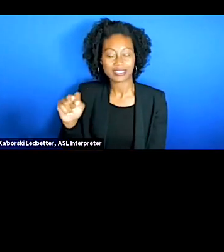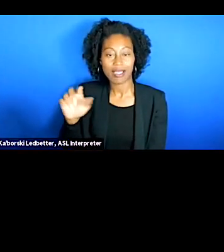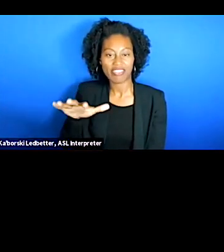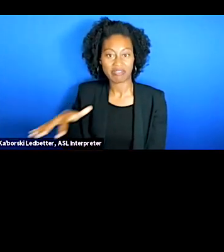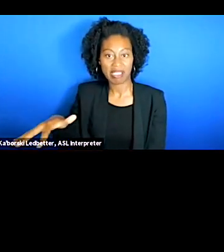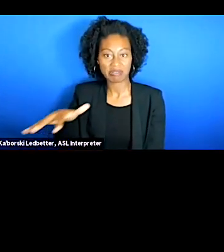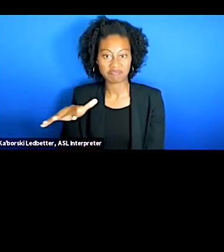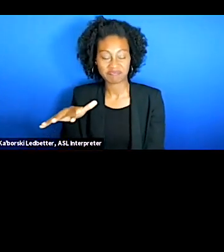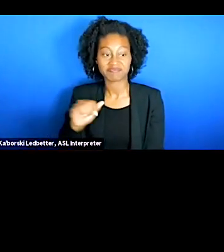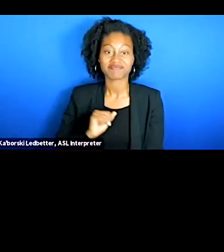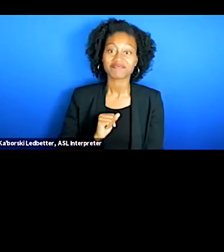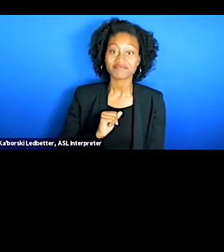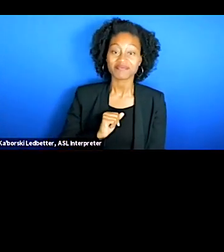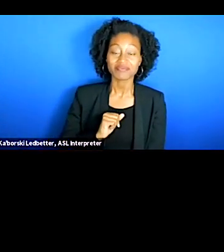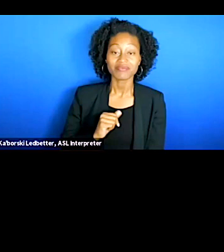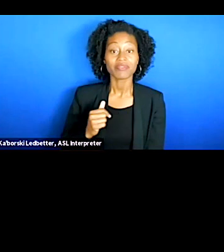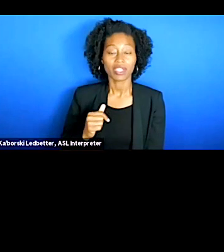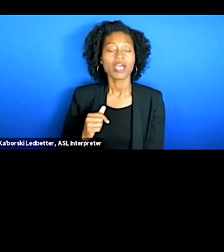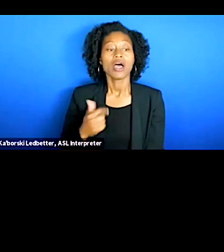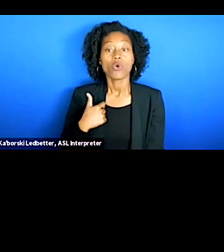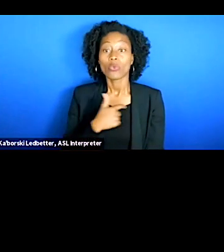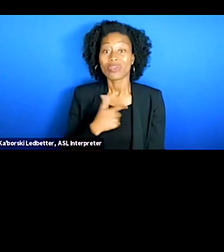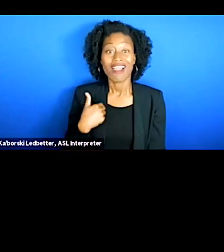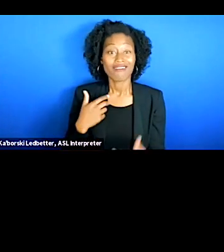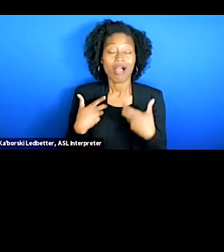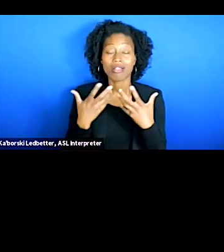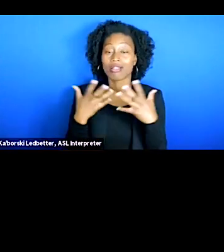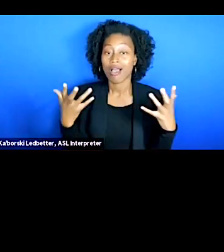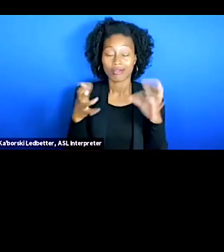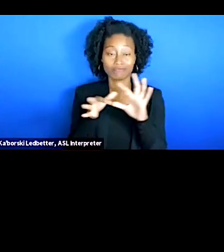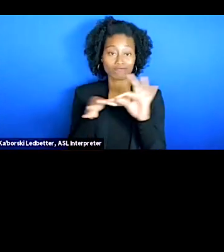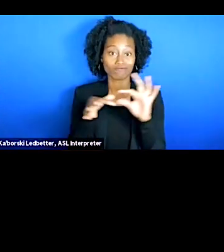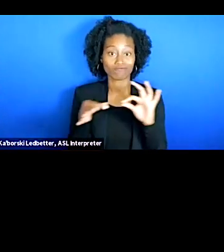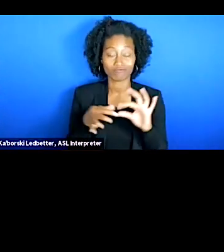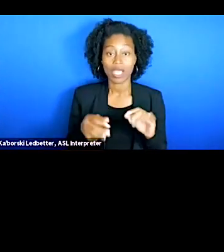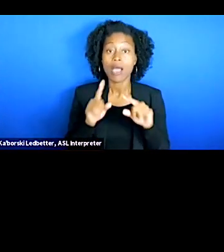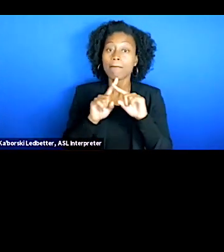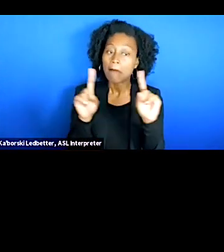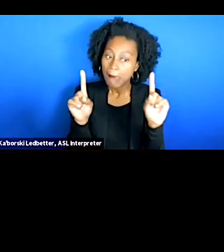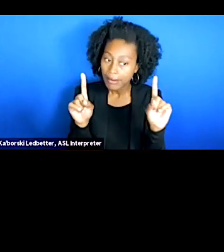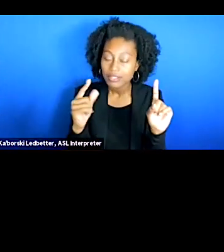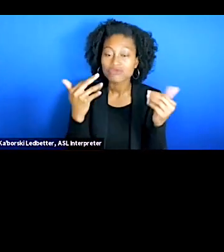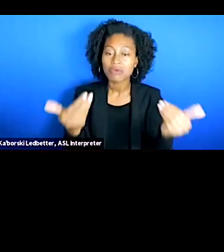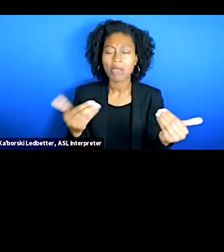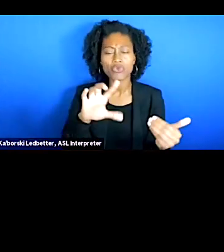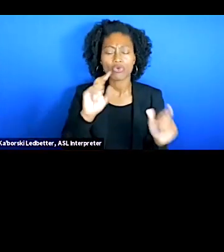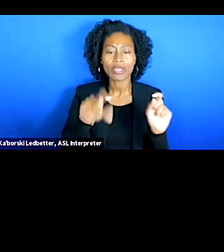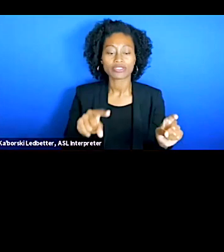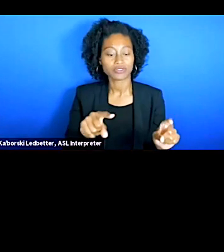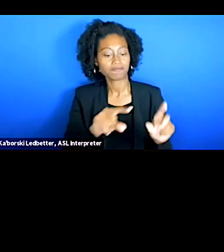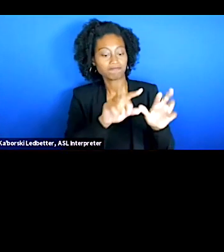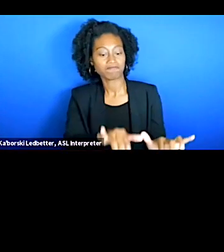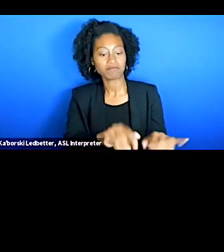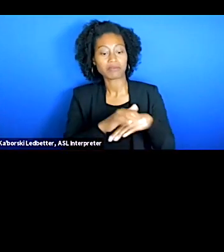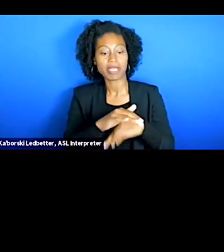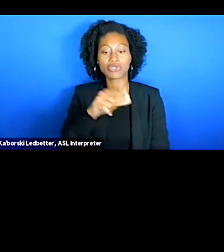We have a lot to share, but as George said, please post your questions as they arise by clicking on the Q&A